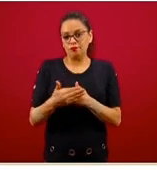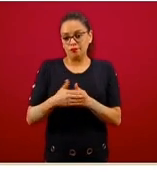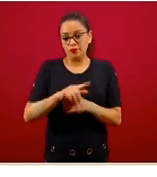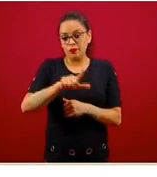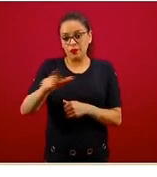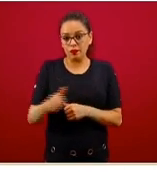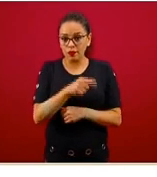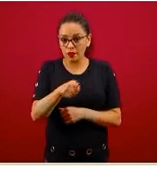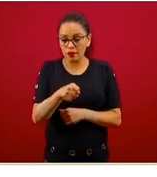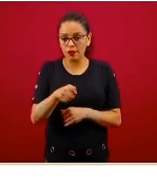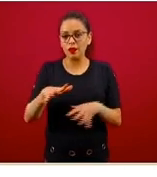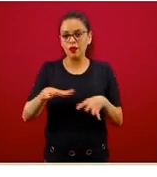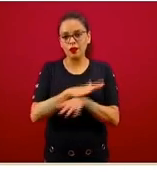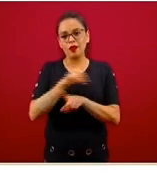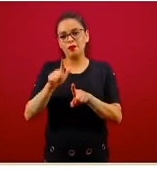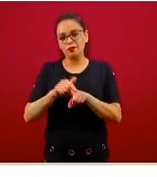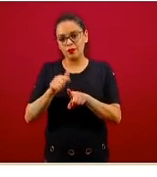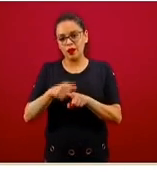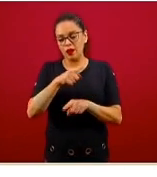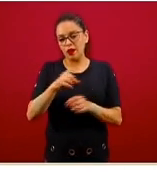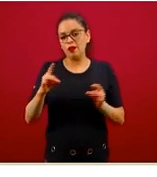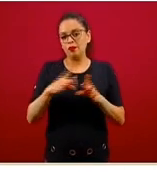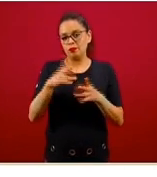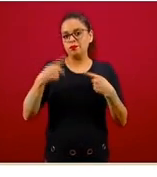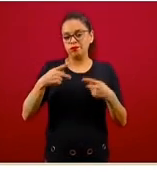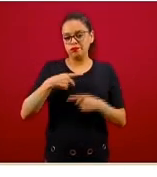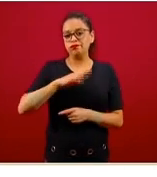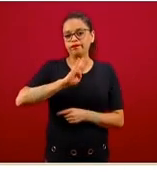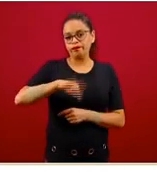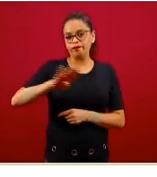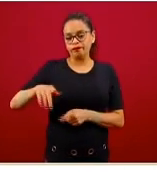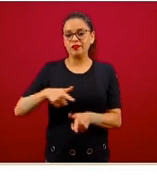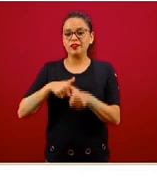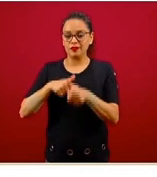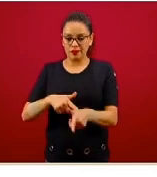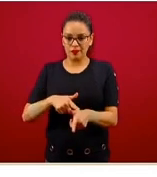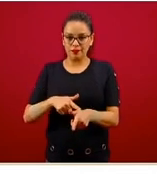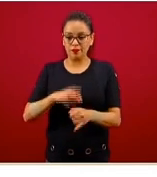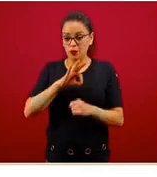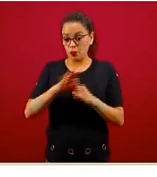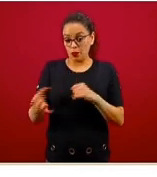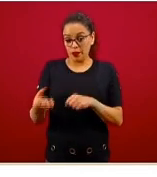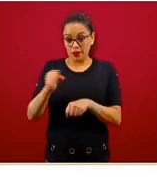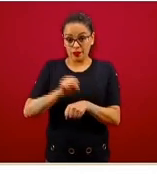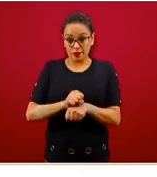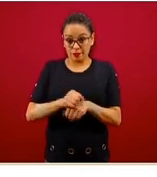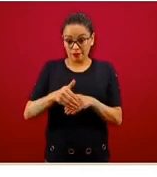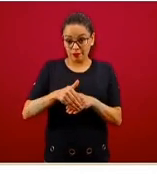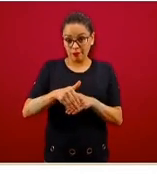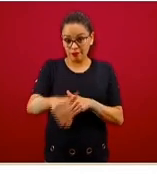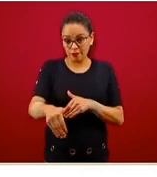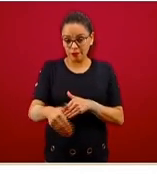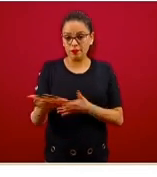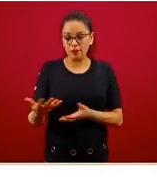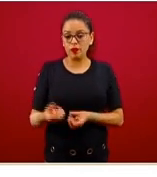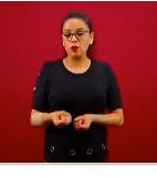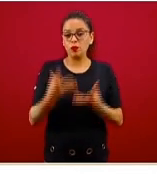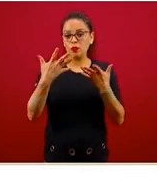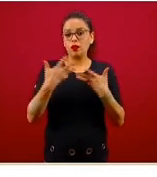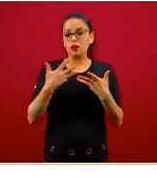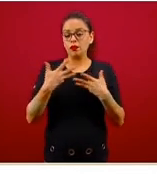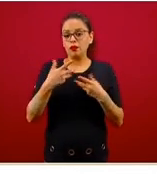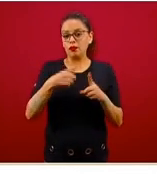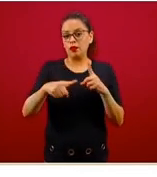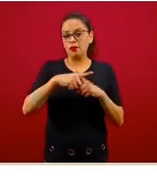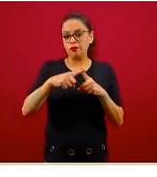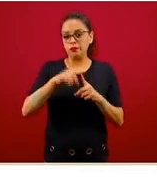and the yellow parts account for those suspect fatalities that are still waiting to